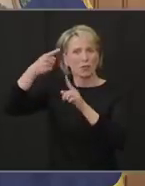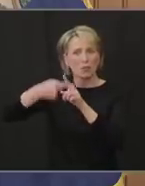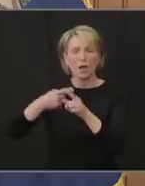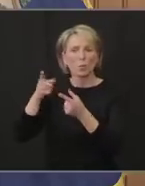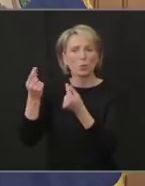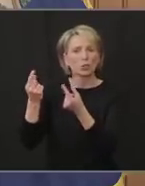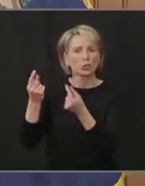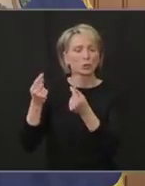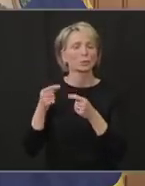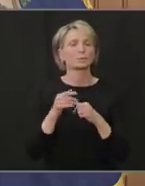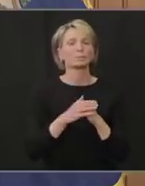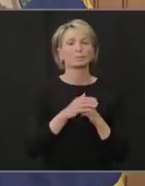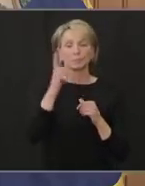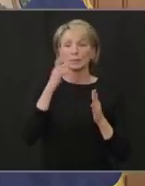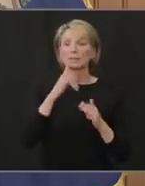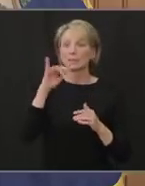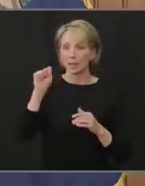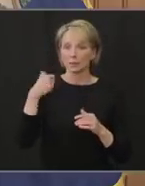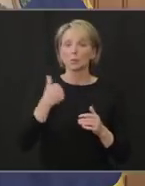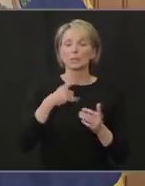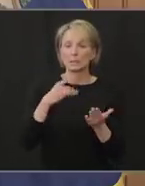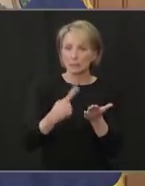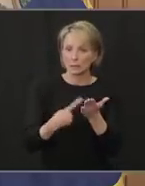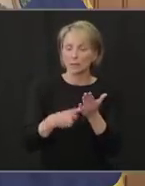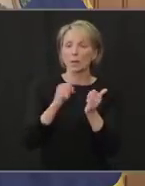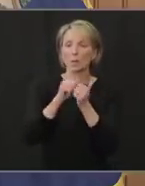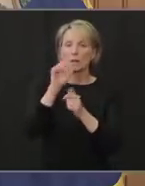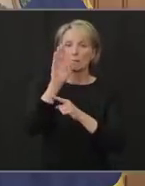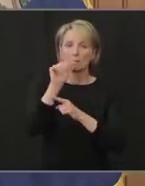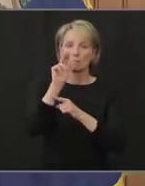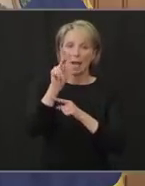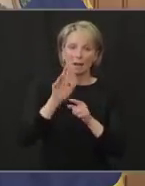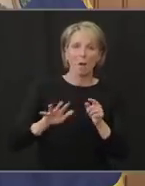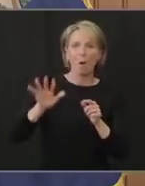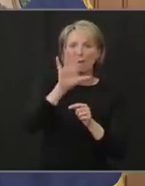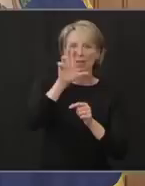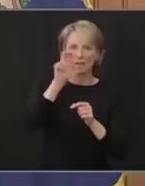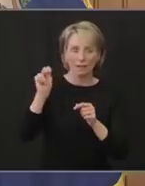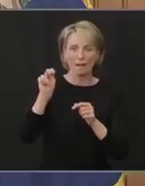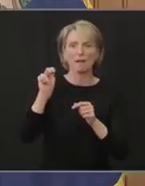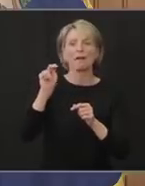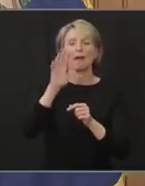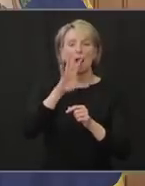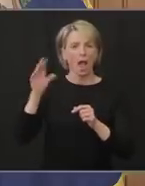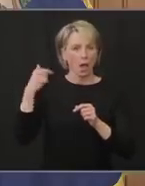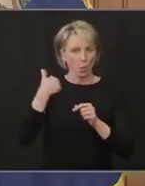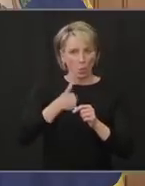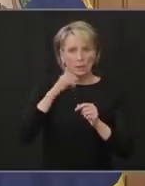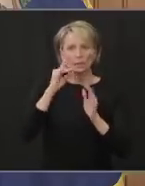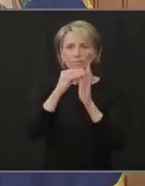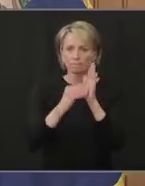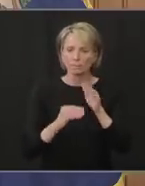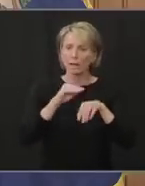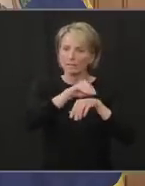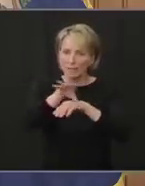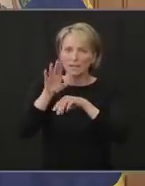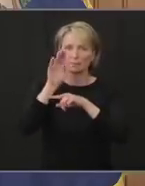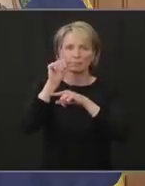the banking community here in this state very explicitly. I think they've put out a strong guidance that they are going